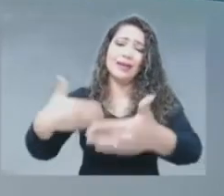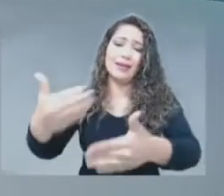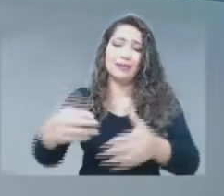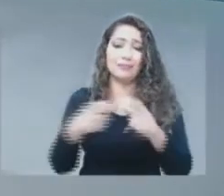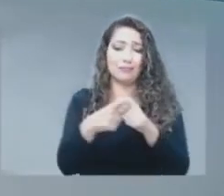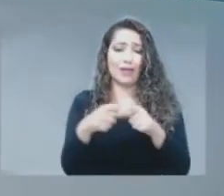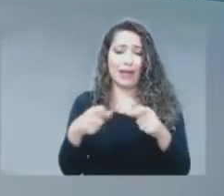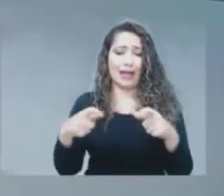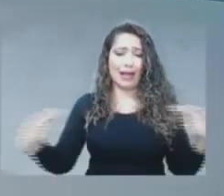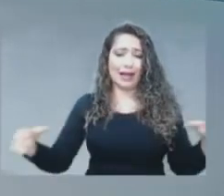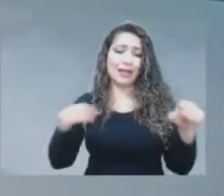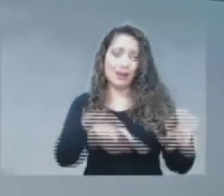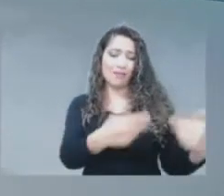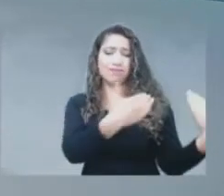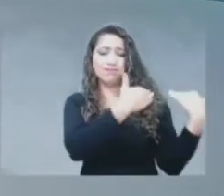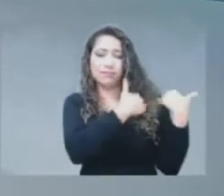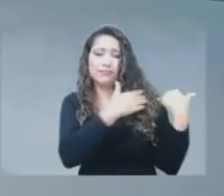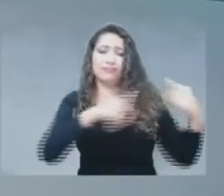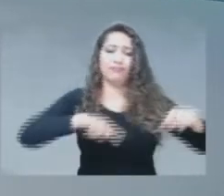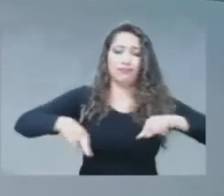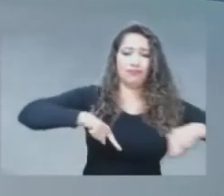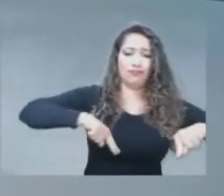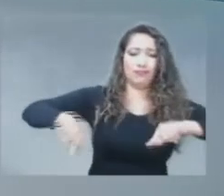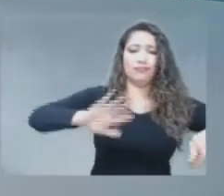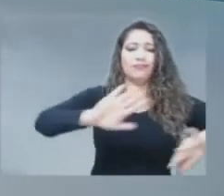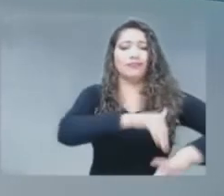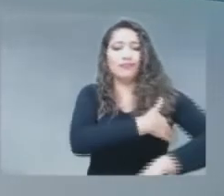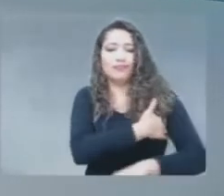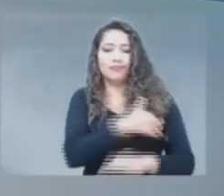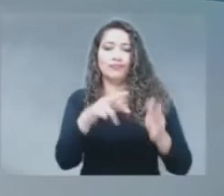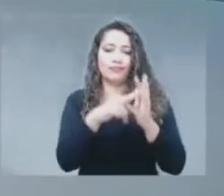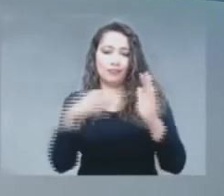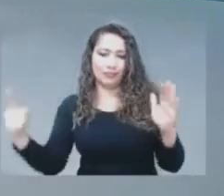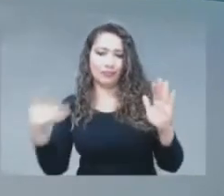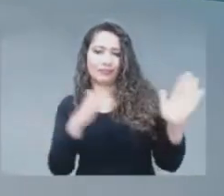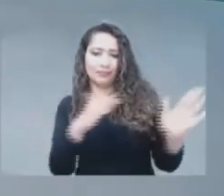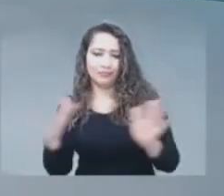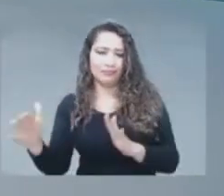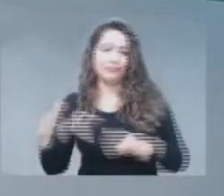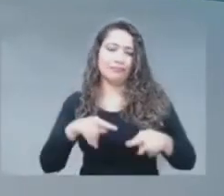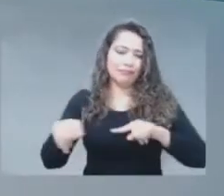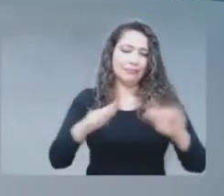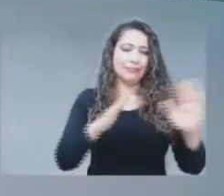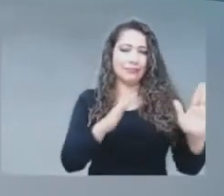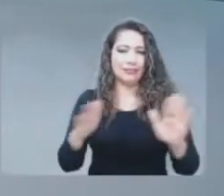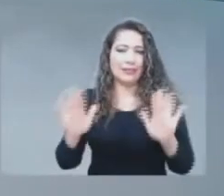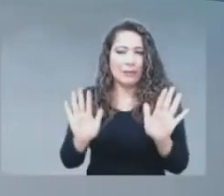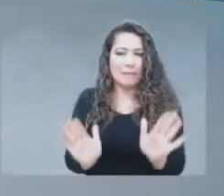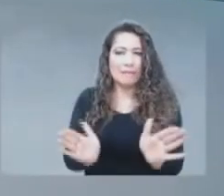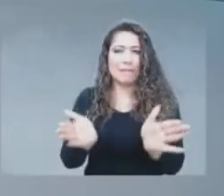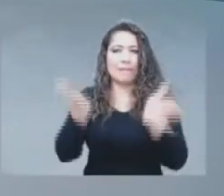their work that how to do it there, and then from the TIC management, yes,